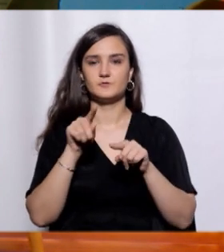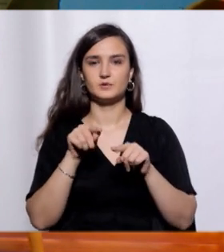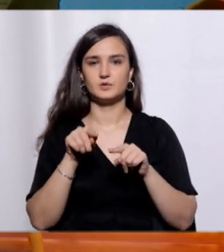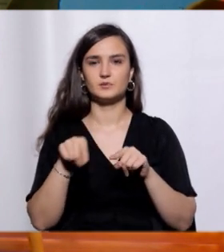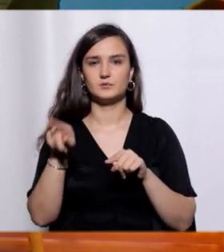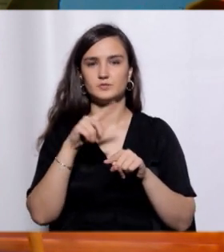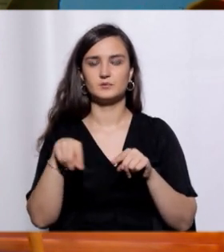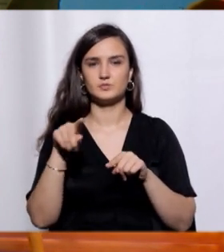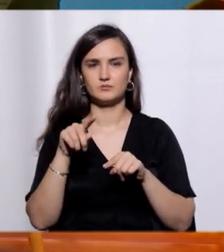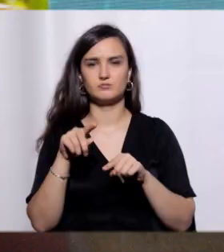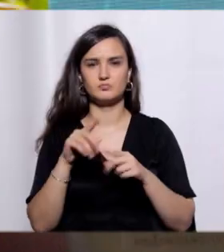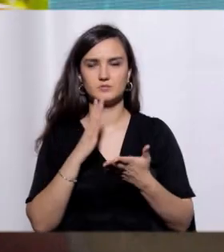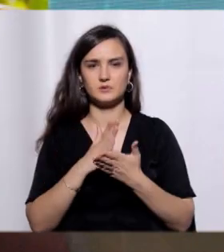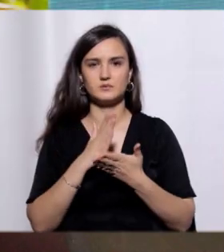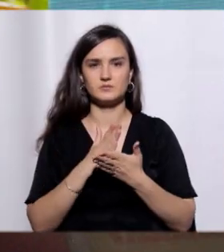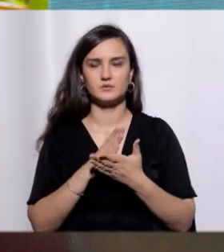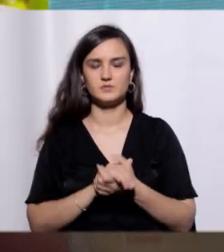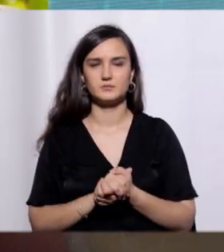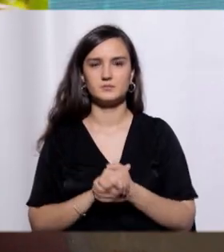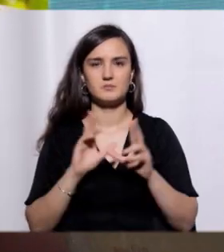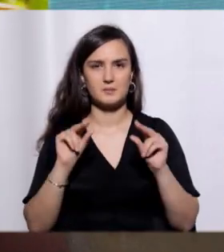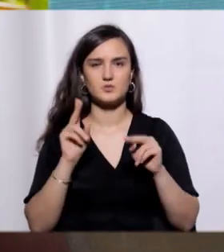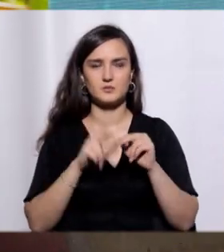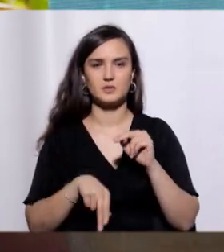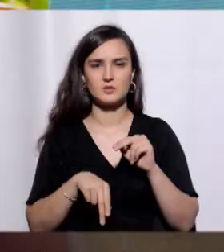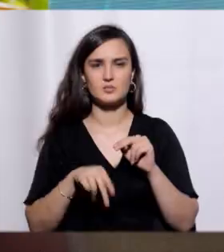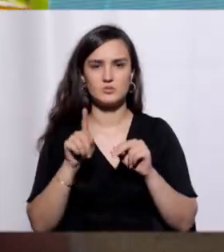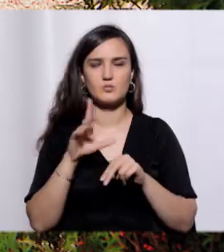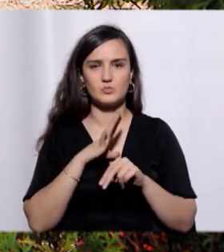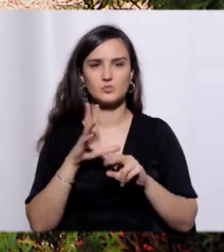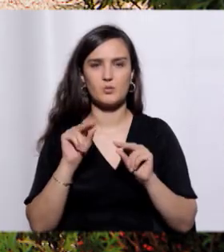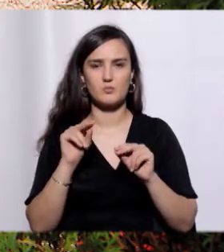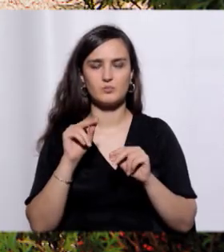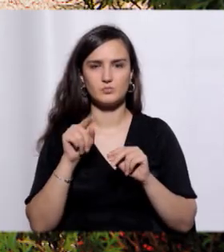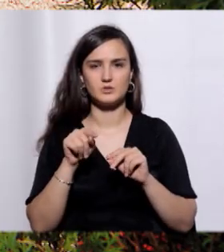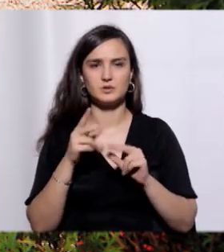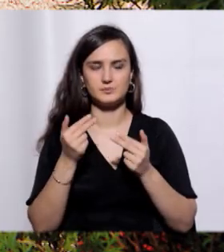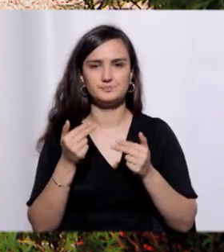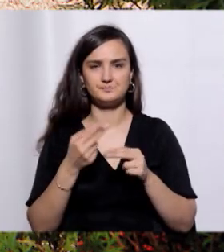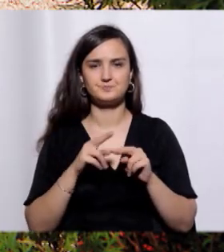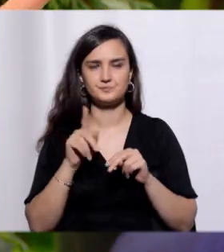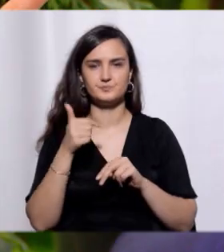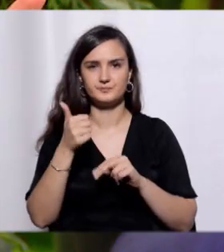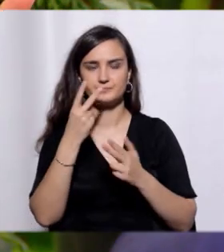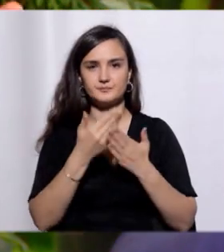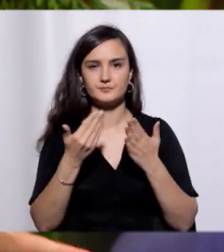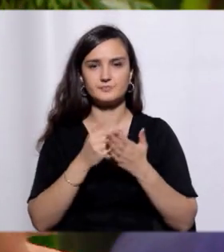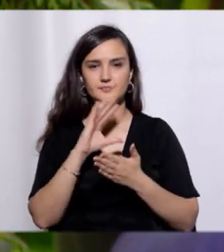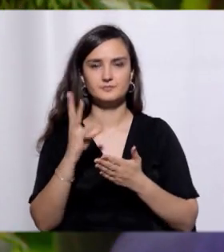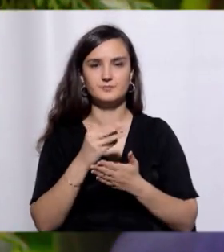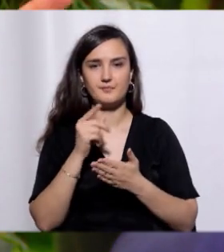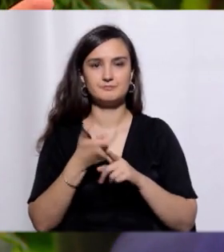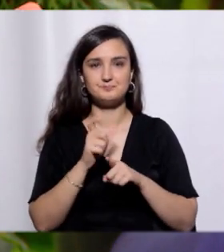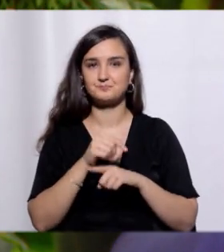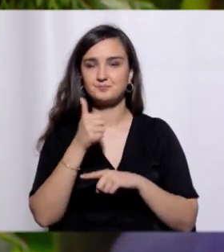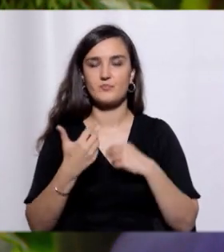Do all romantic stories have to have a happy ending to be called a romantic story? Yes, it is a good example and it leaves